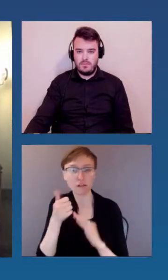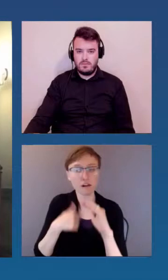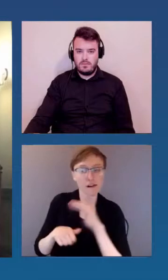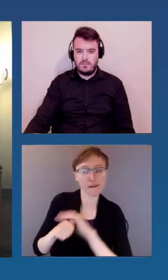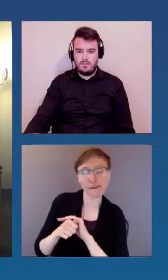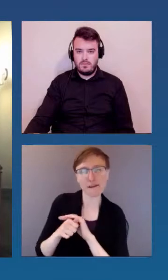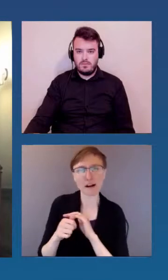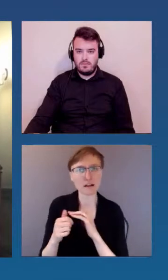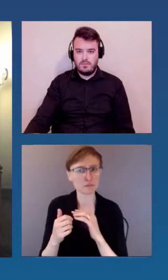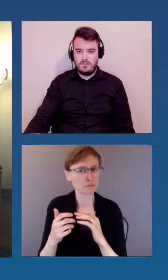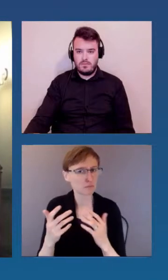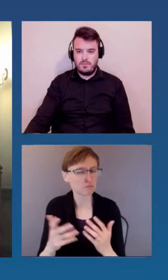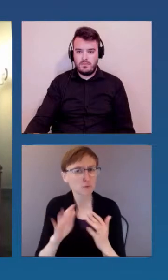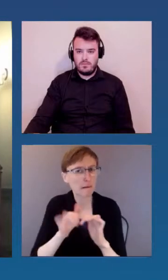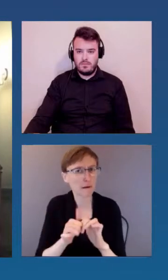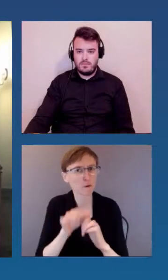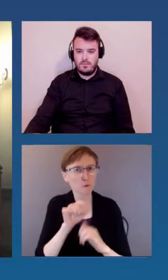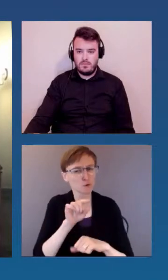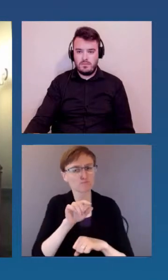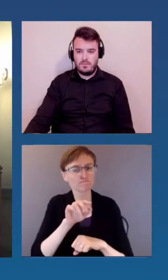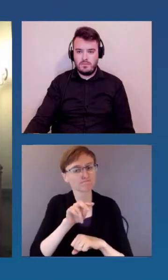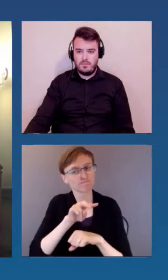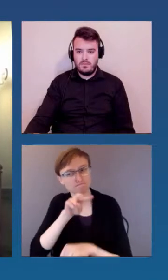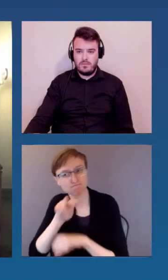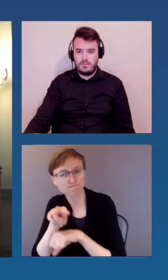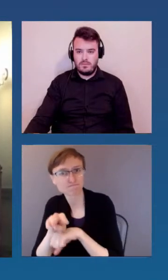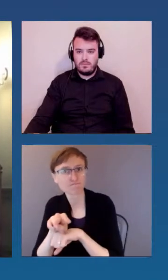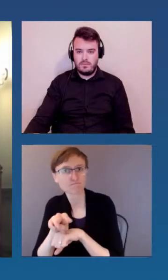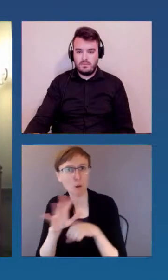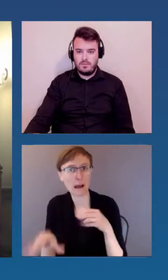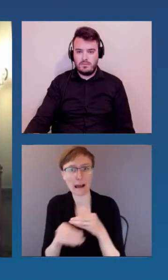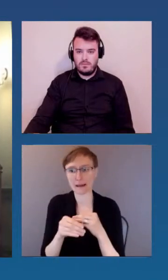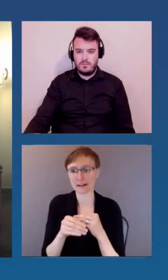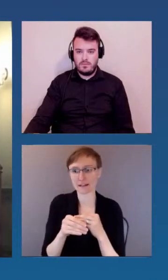receive a response. So I would appreciate an answer to the question.